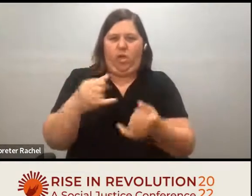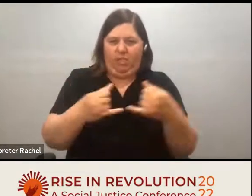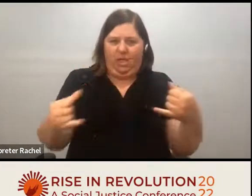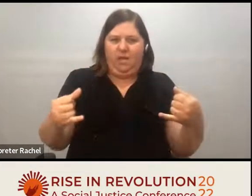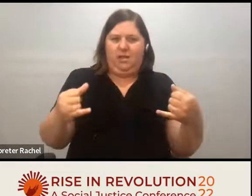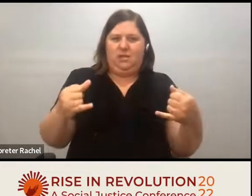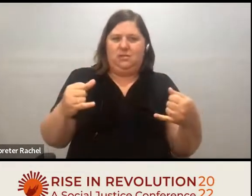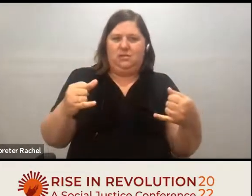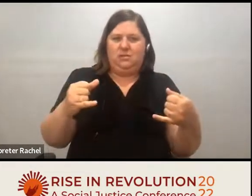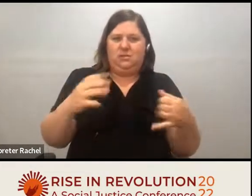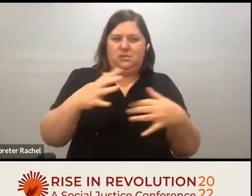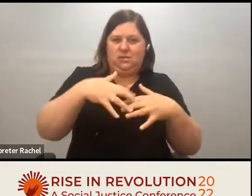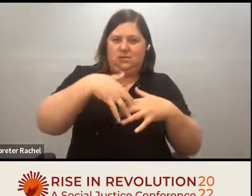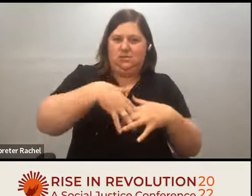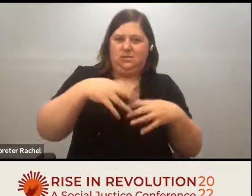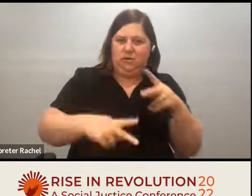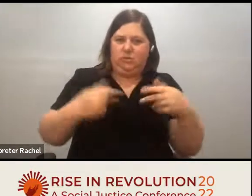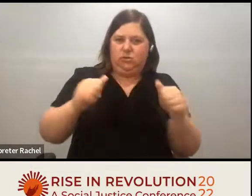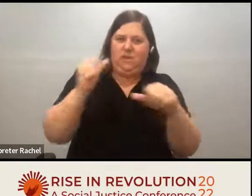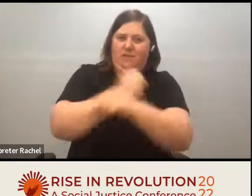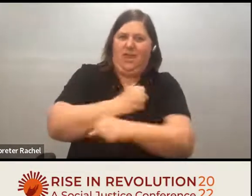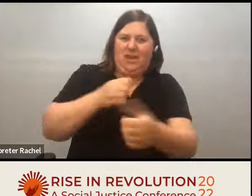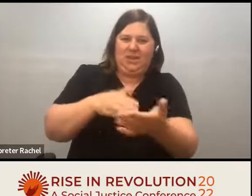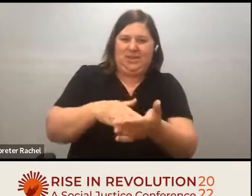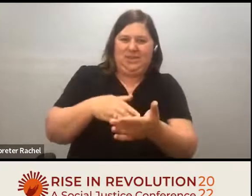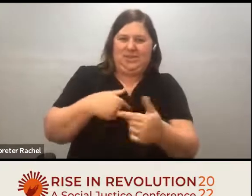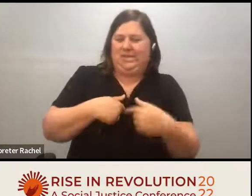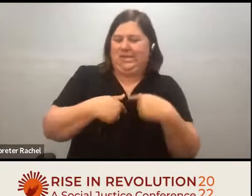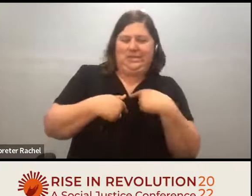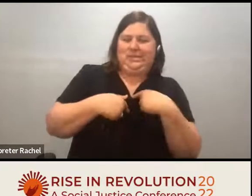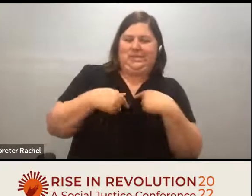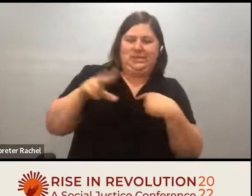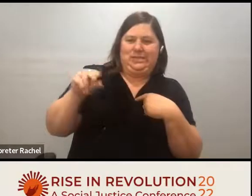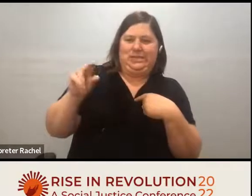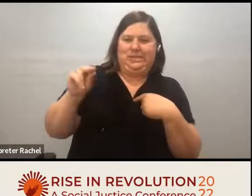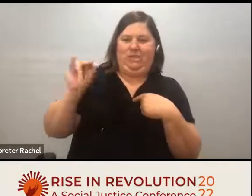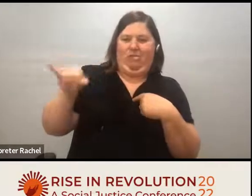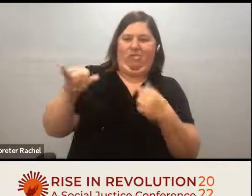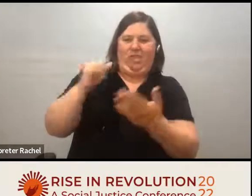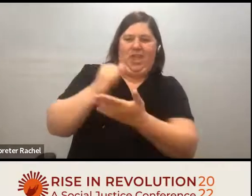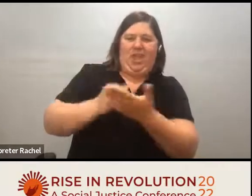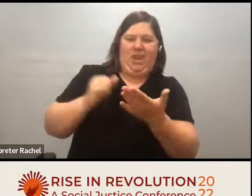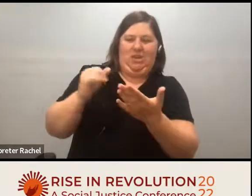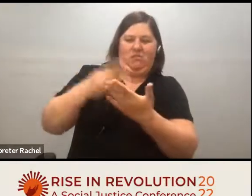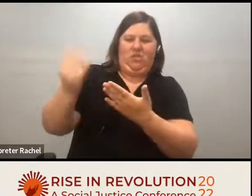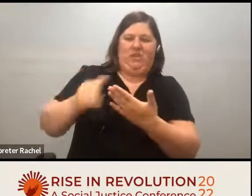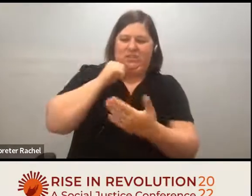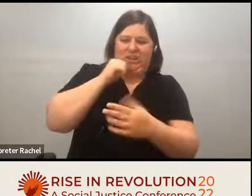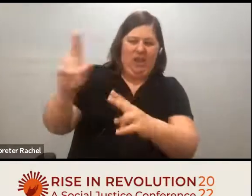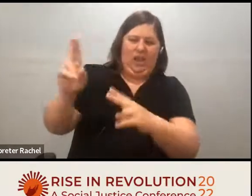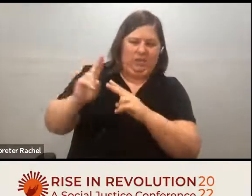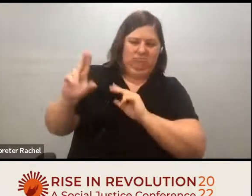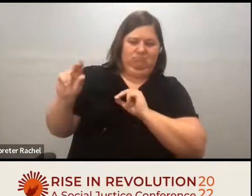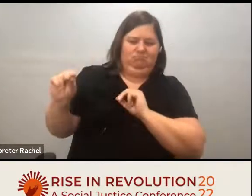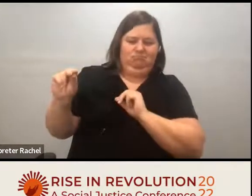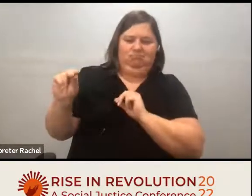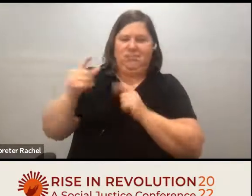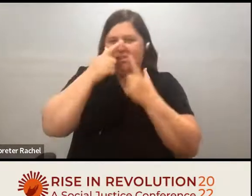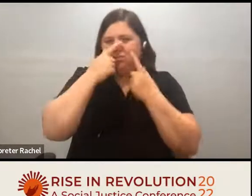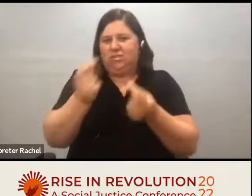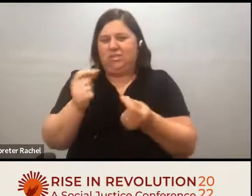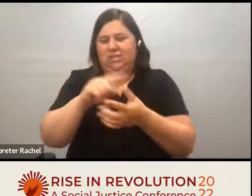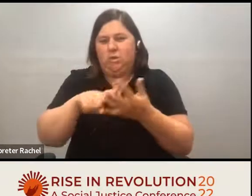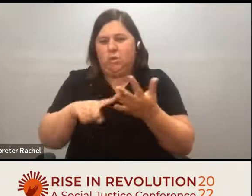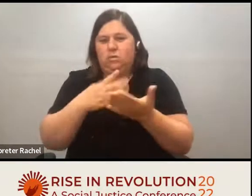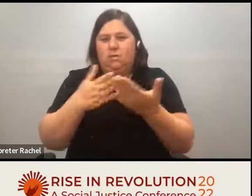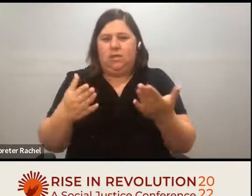are trying to fight, right? So I was like, I'm not gonna do that art project's not honoring, right? So it's been really interesting. I think those are some things